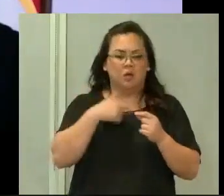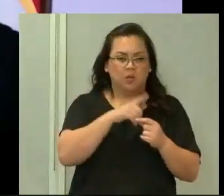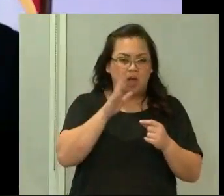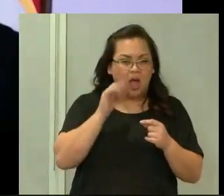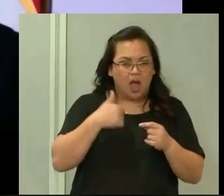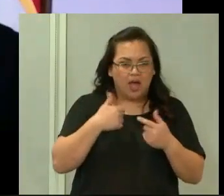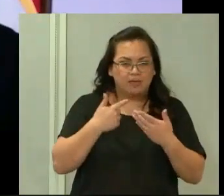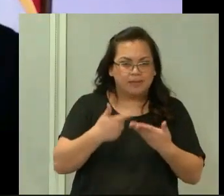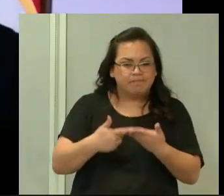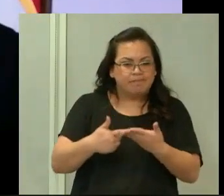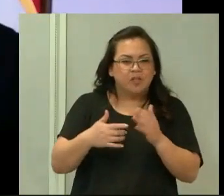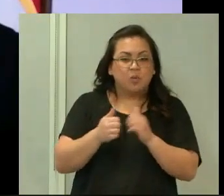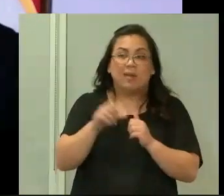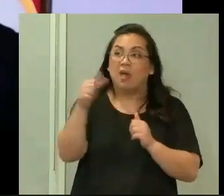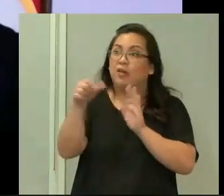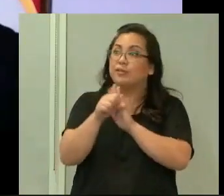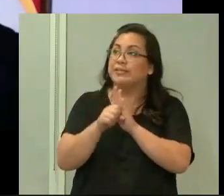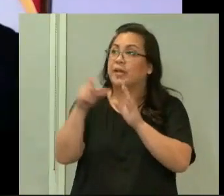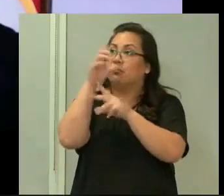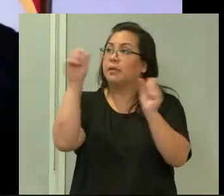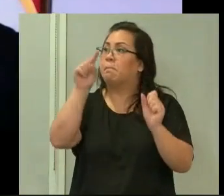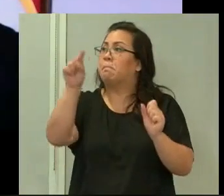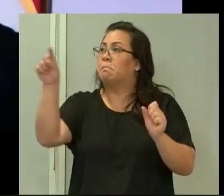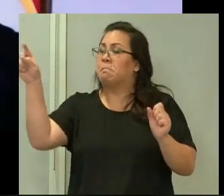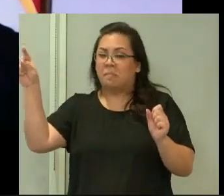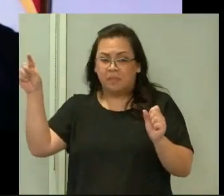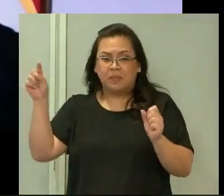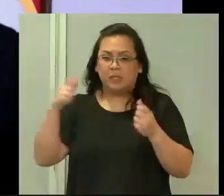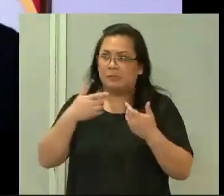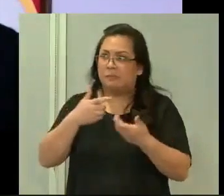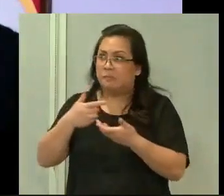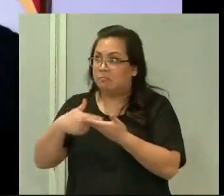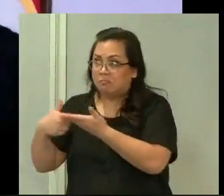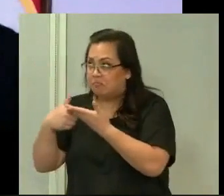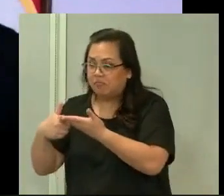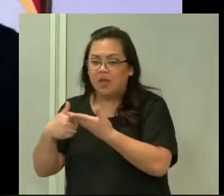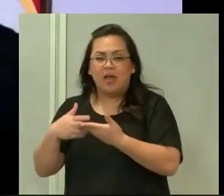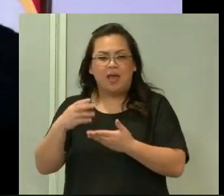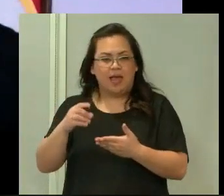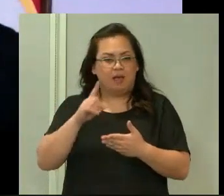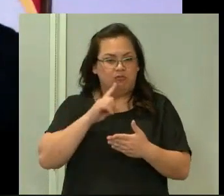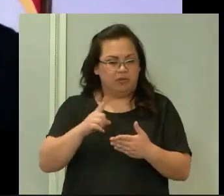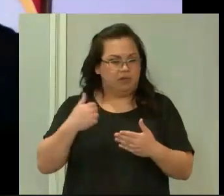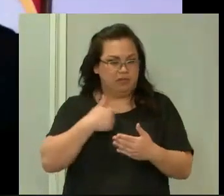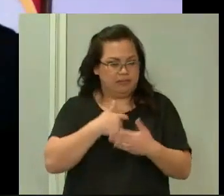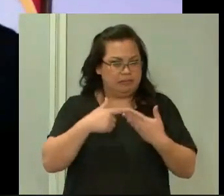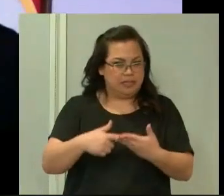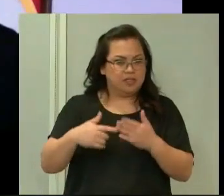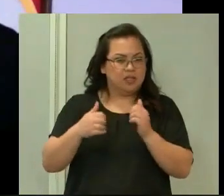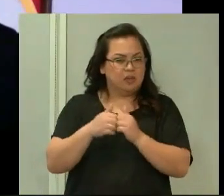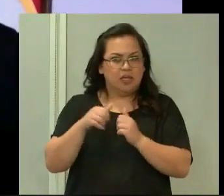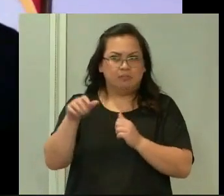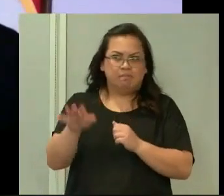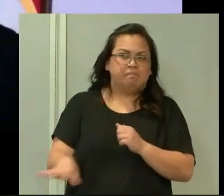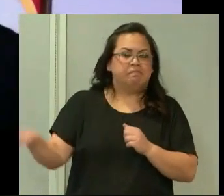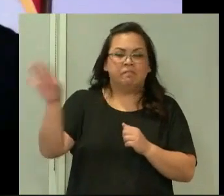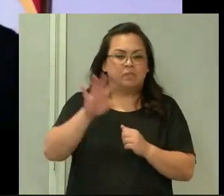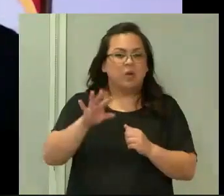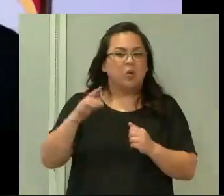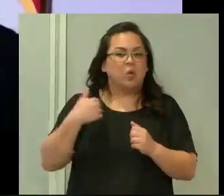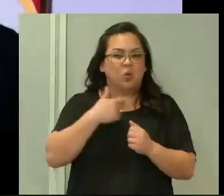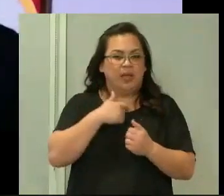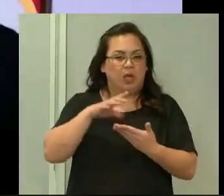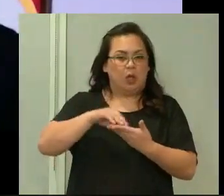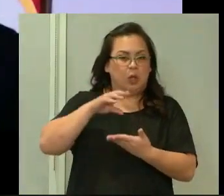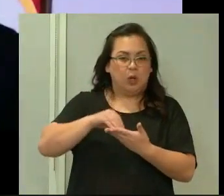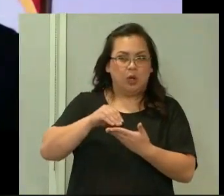talking with state superintendents from across the country and have been convening conversations with state superintendents so that we can learn the